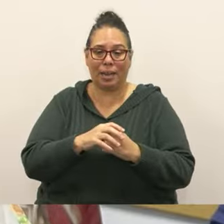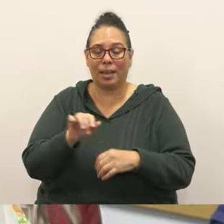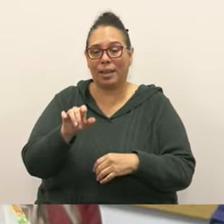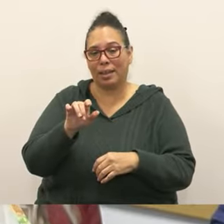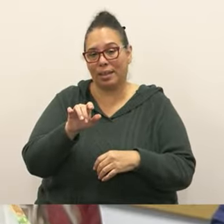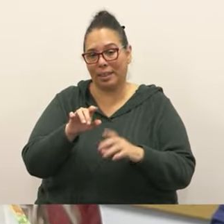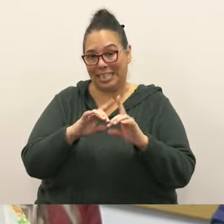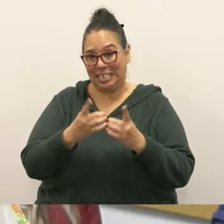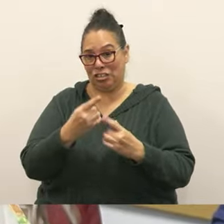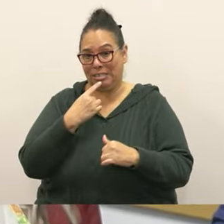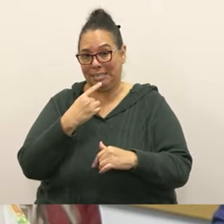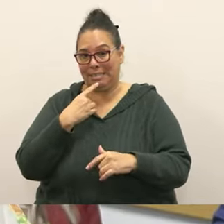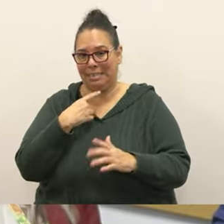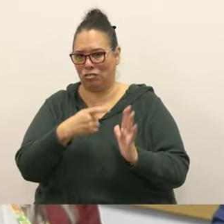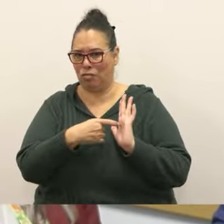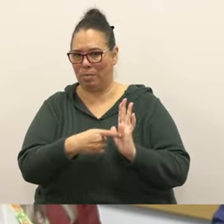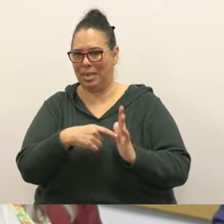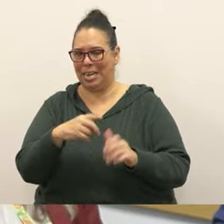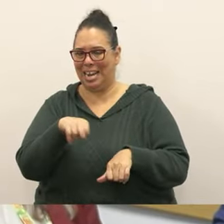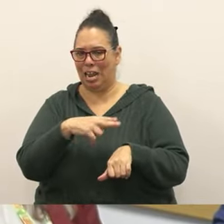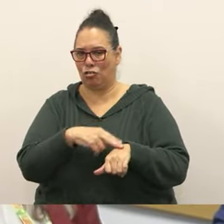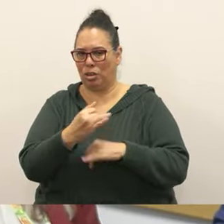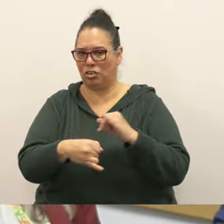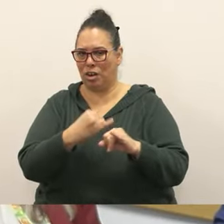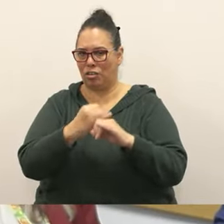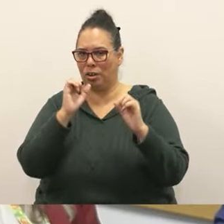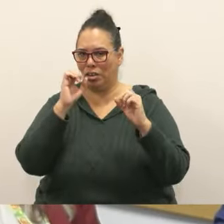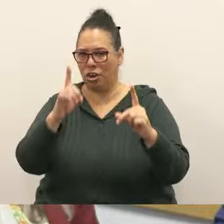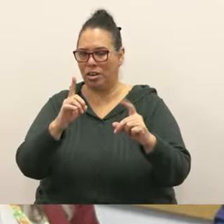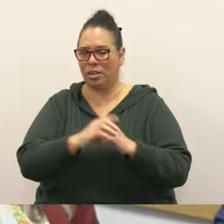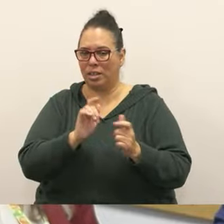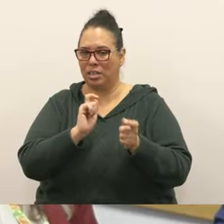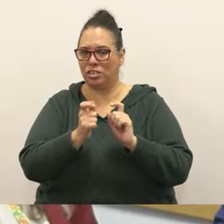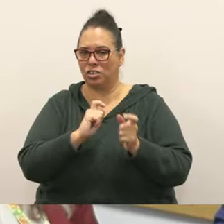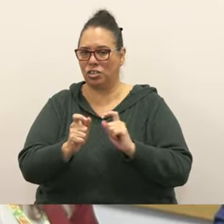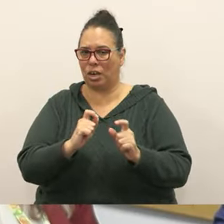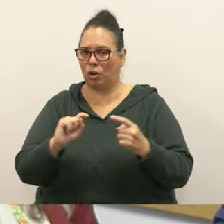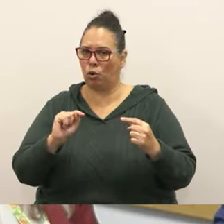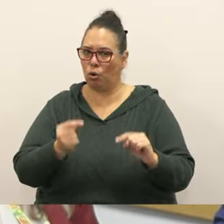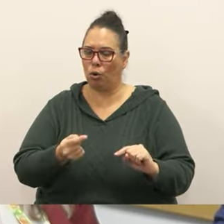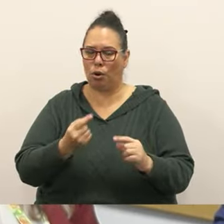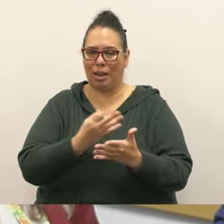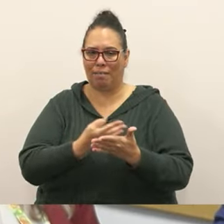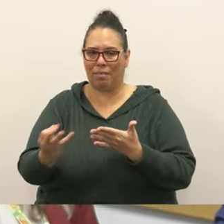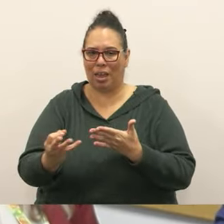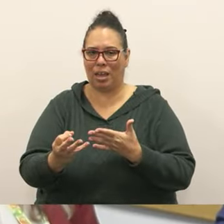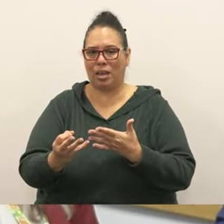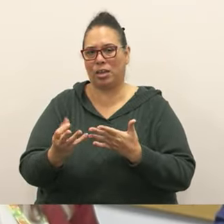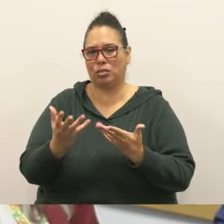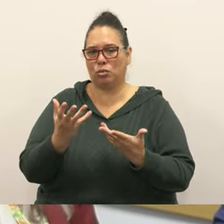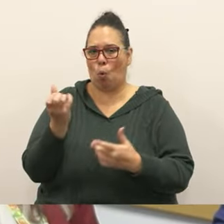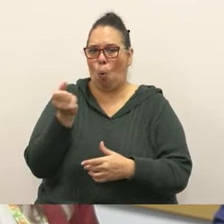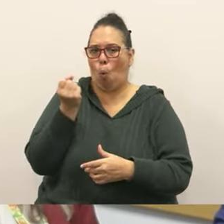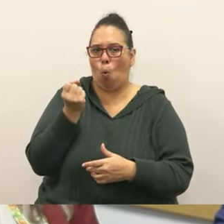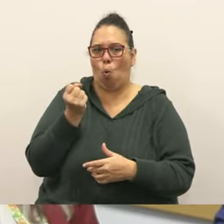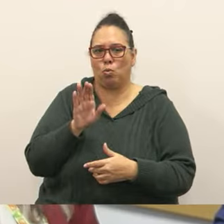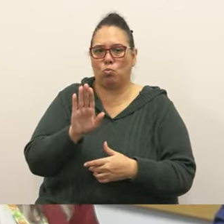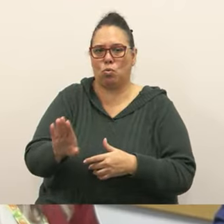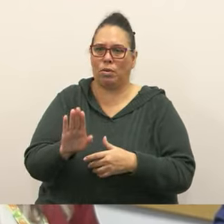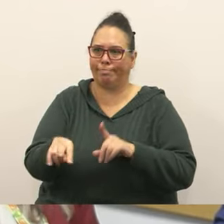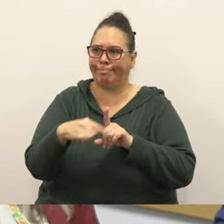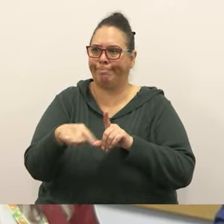a reputation in national and international education, which these changes jeopardize and fail to hold true to that said reputation.